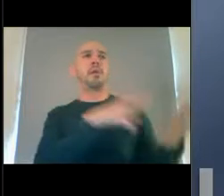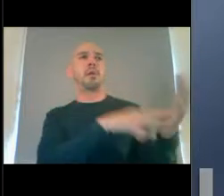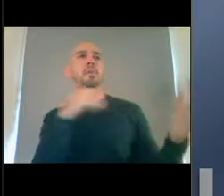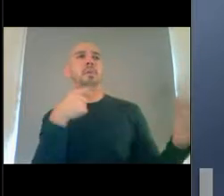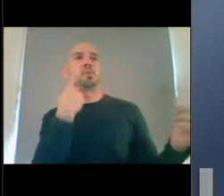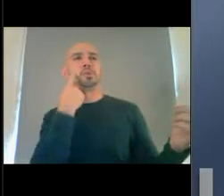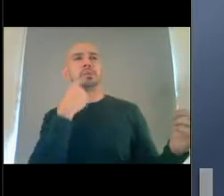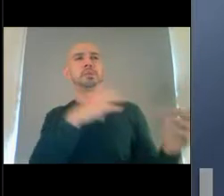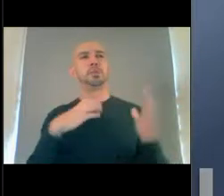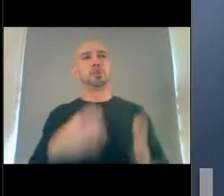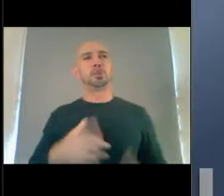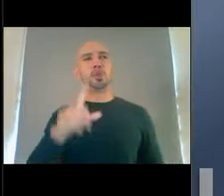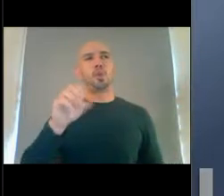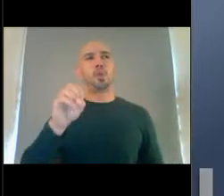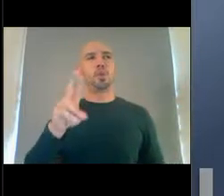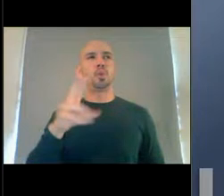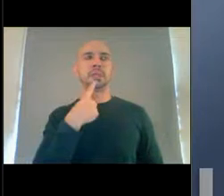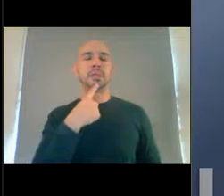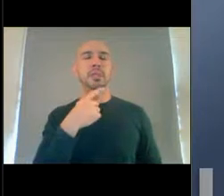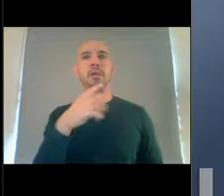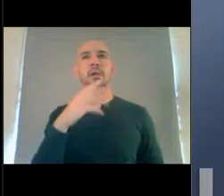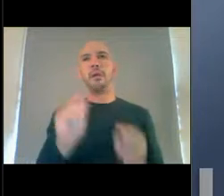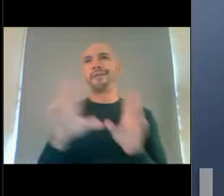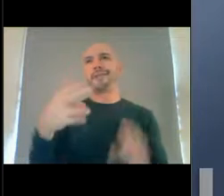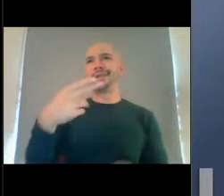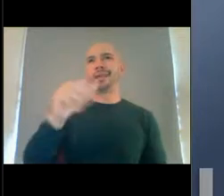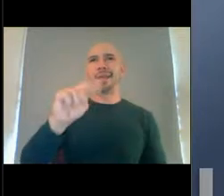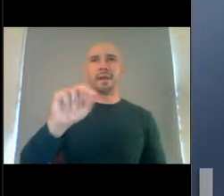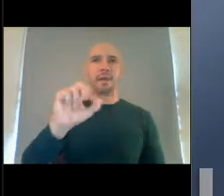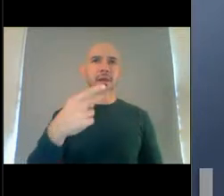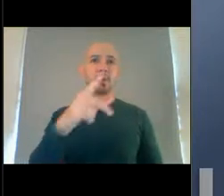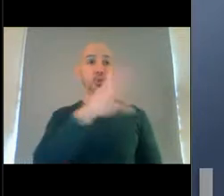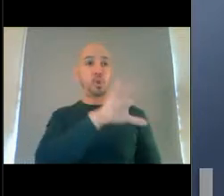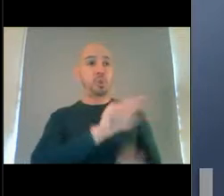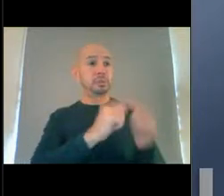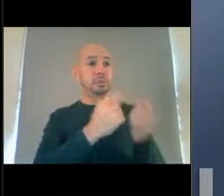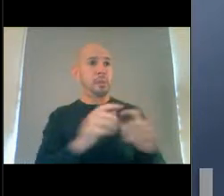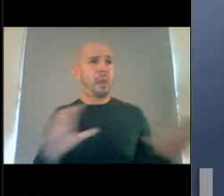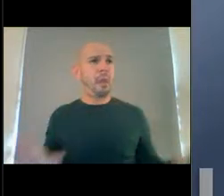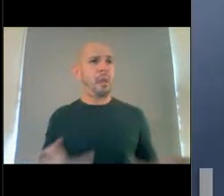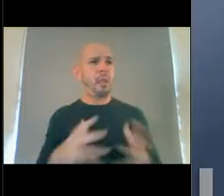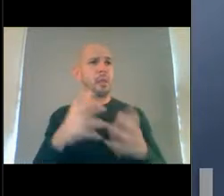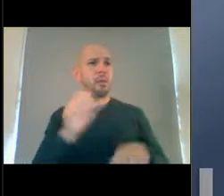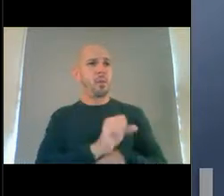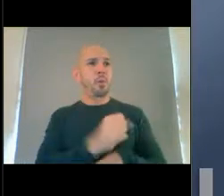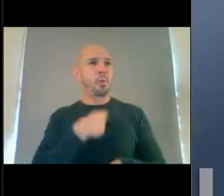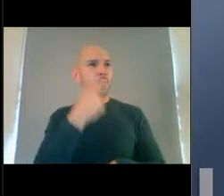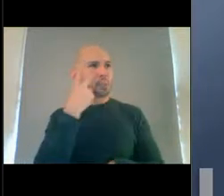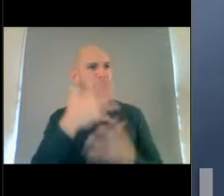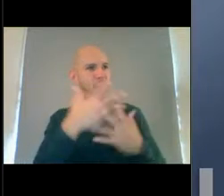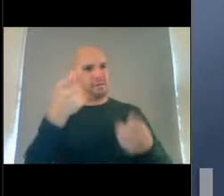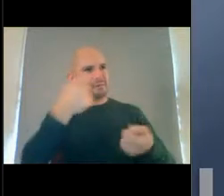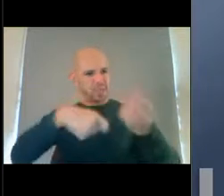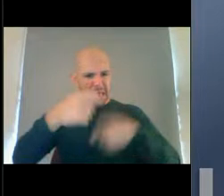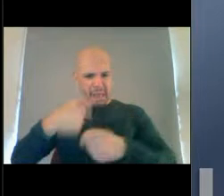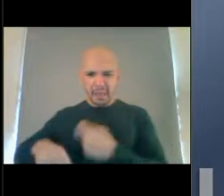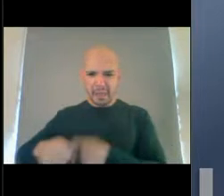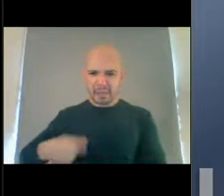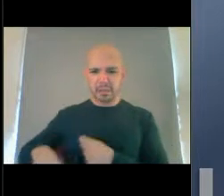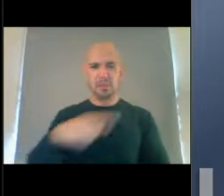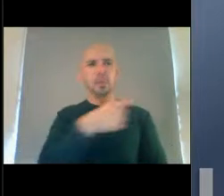said um obviously hannah your team did a lot of work and we saw all of those changes as you talked about